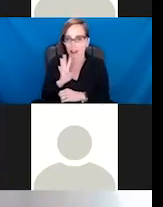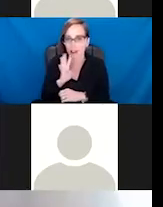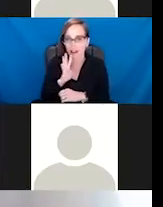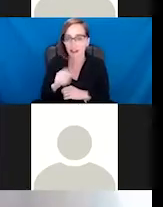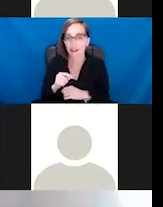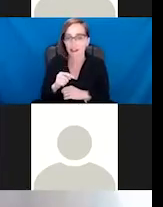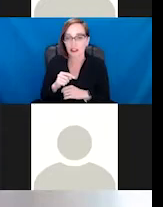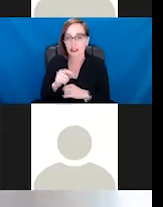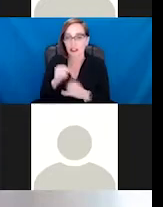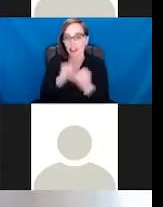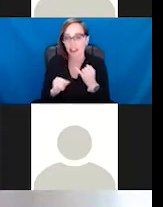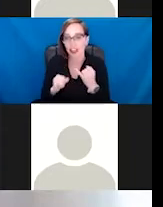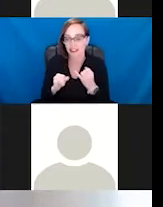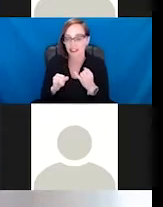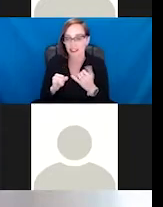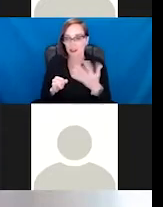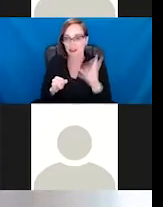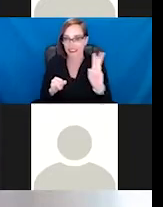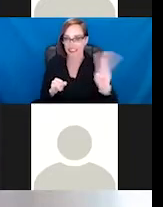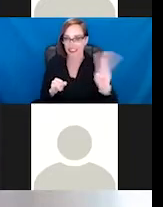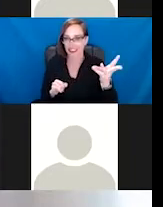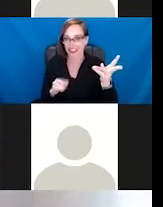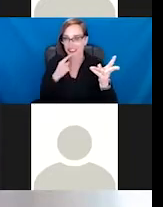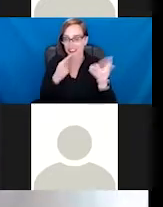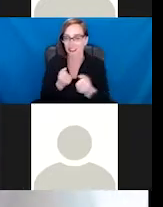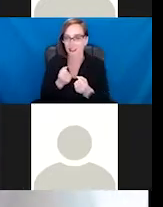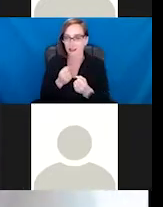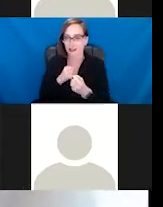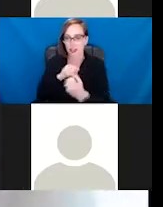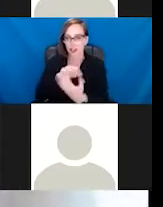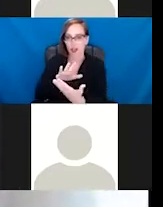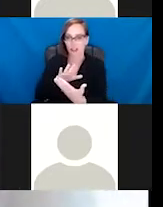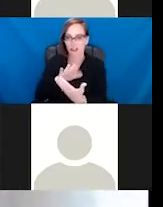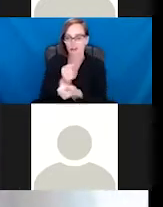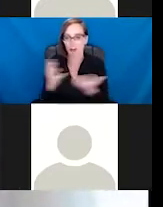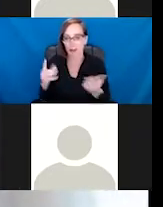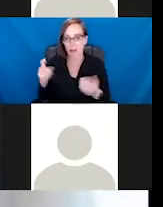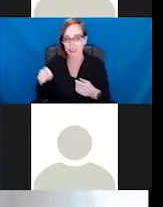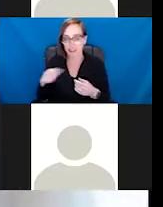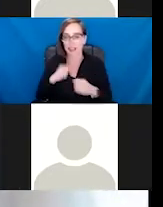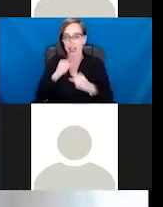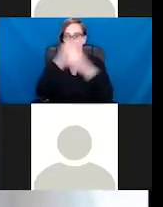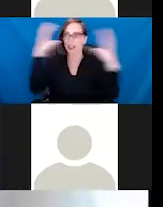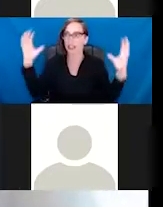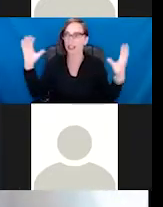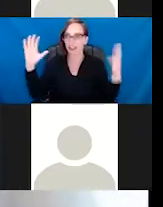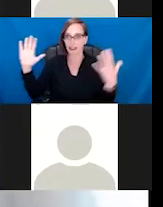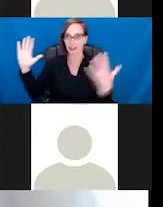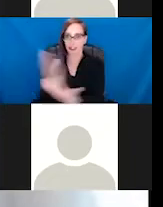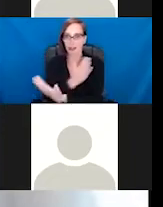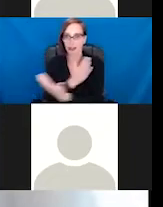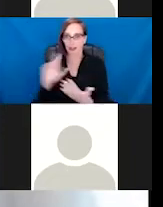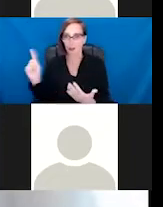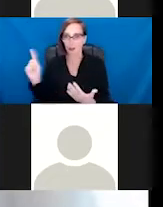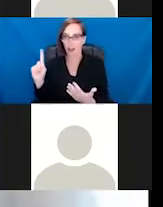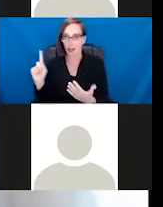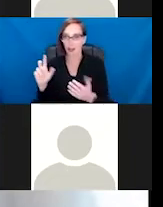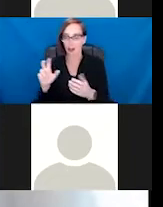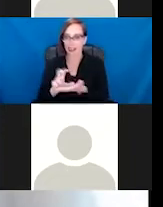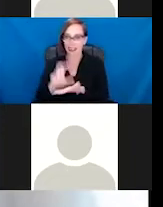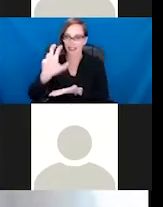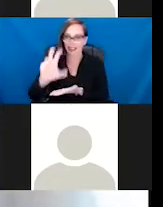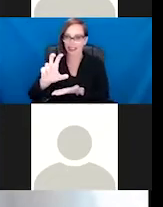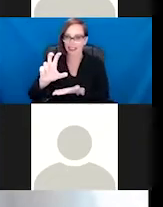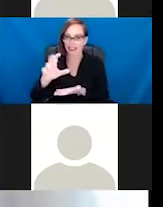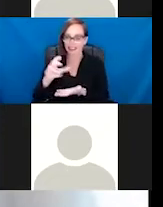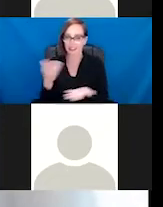needs. And I'm thinking about it in a way that it thinks about the spectrum of where we need to invest in. Many